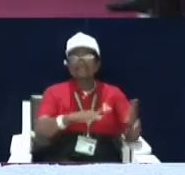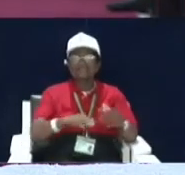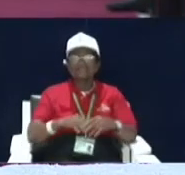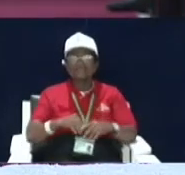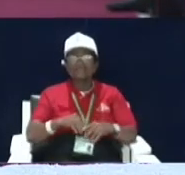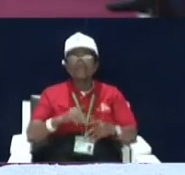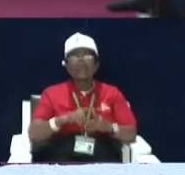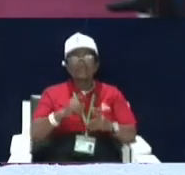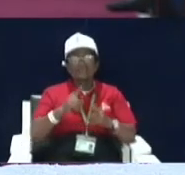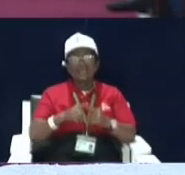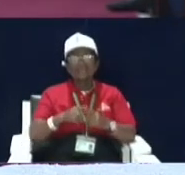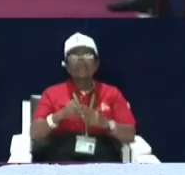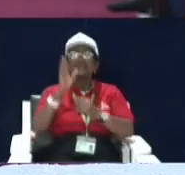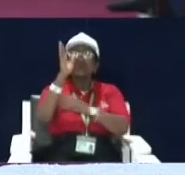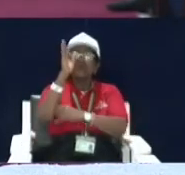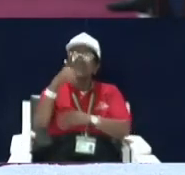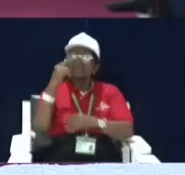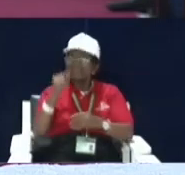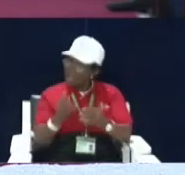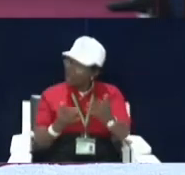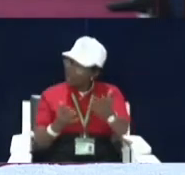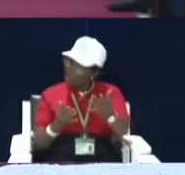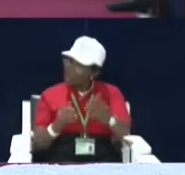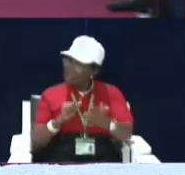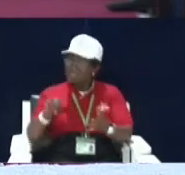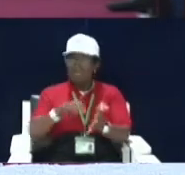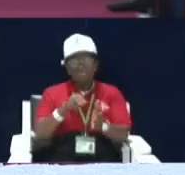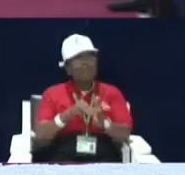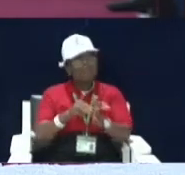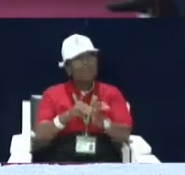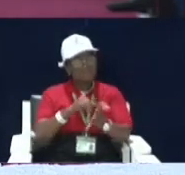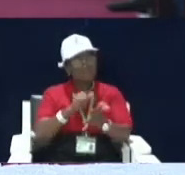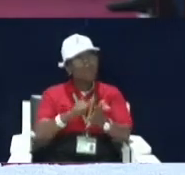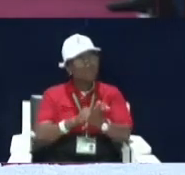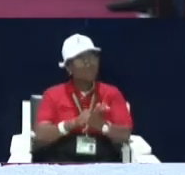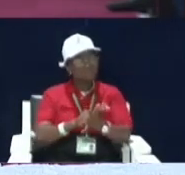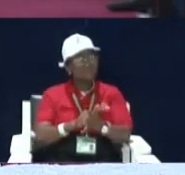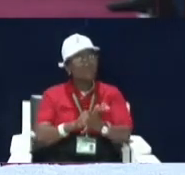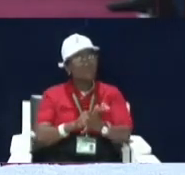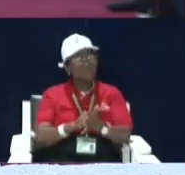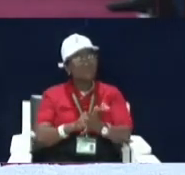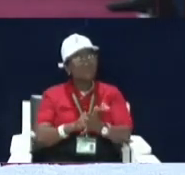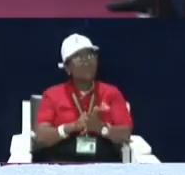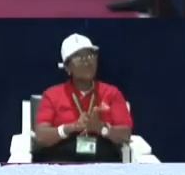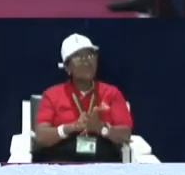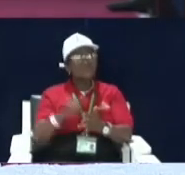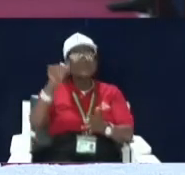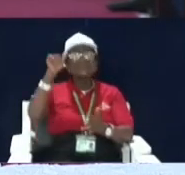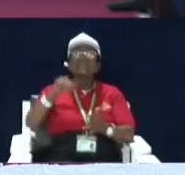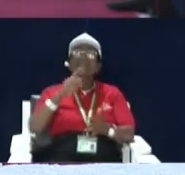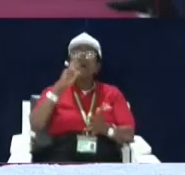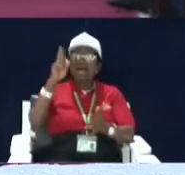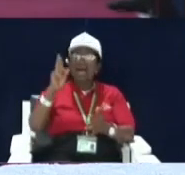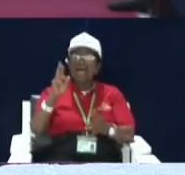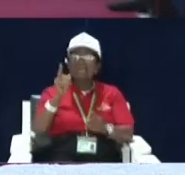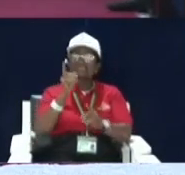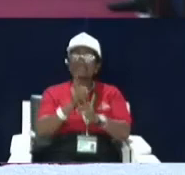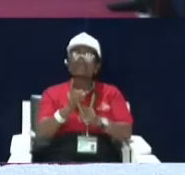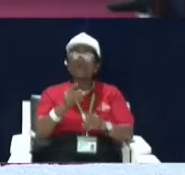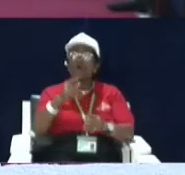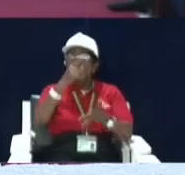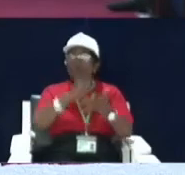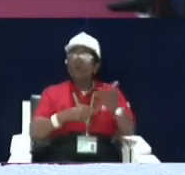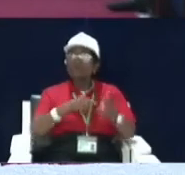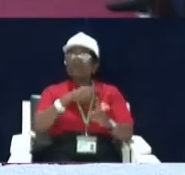And then God said, hey, wait a minute. Those people were merely doing guard duty. What about the king